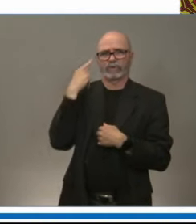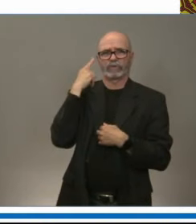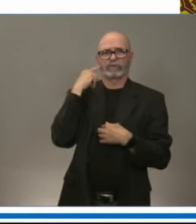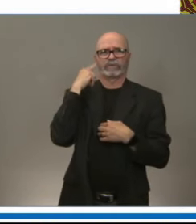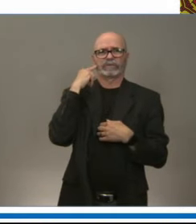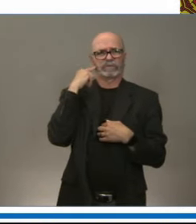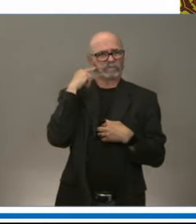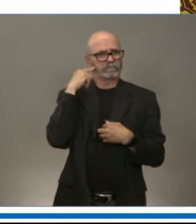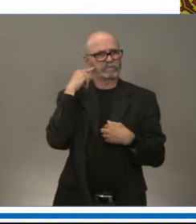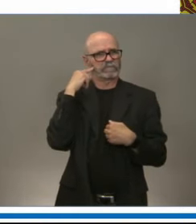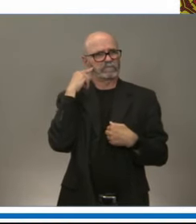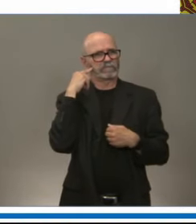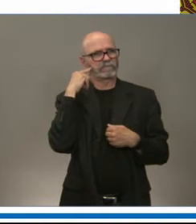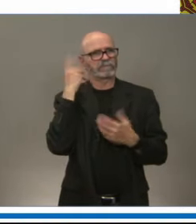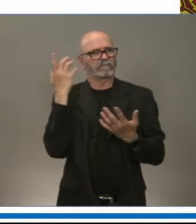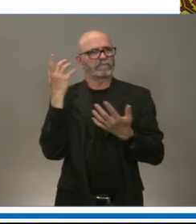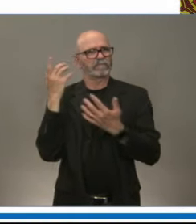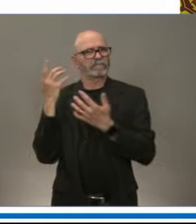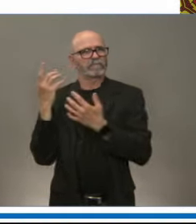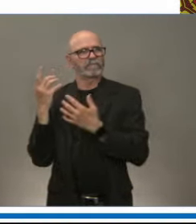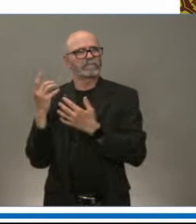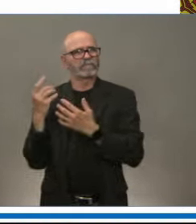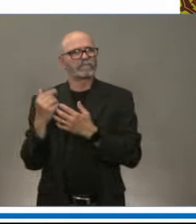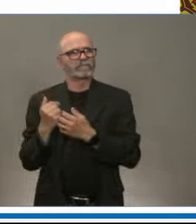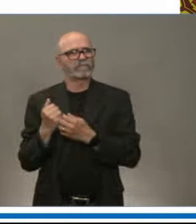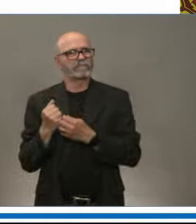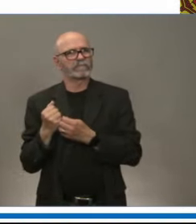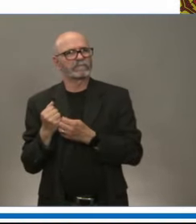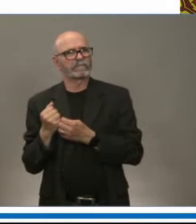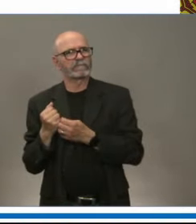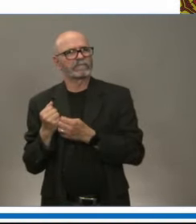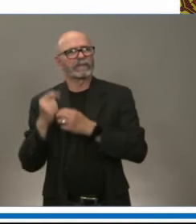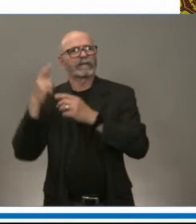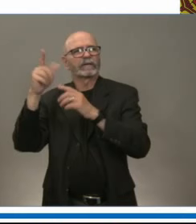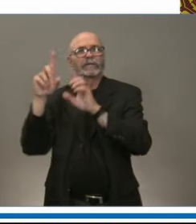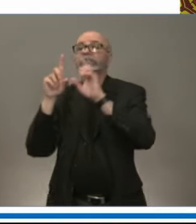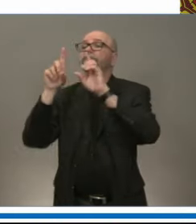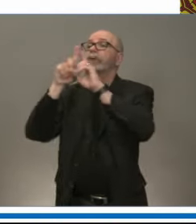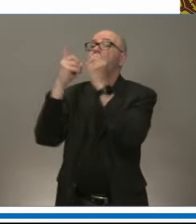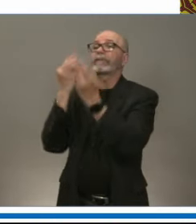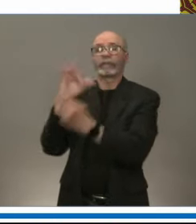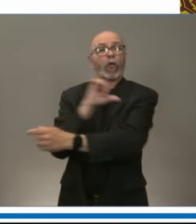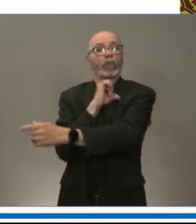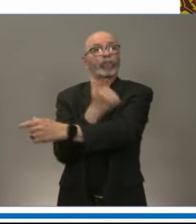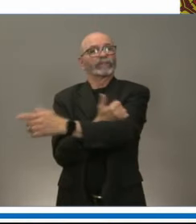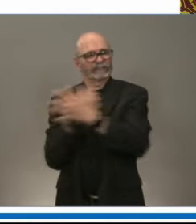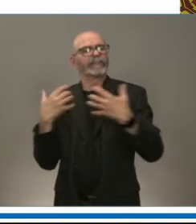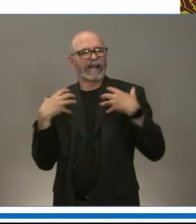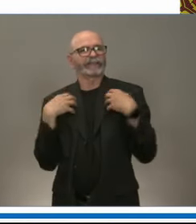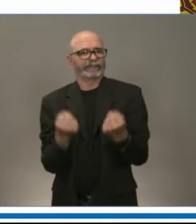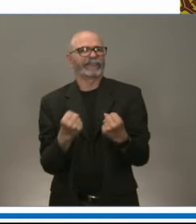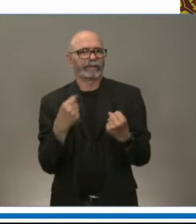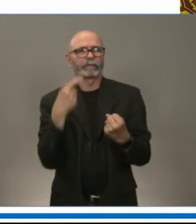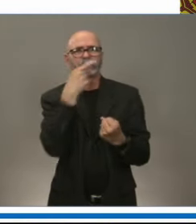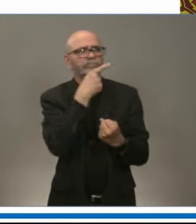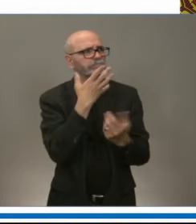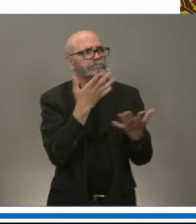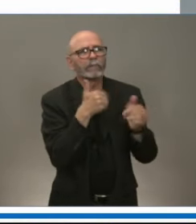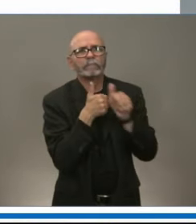NSHA from providing the same transparency around the numbers in terms of projections. So we are actually working on some